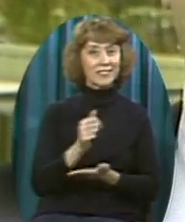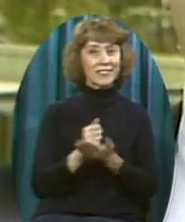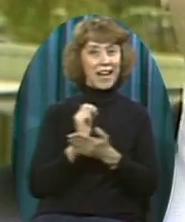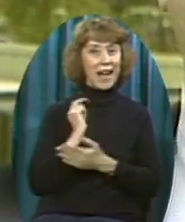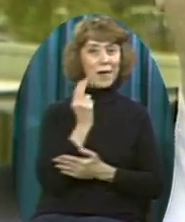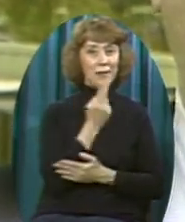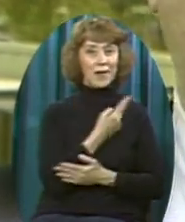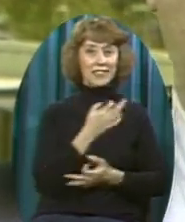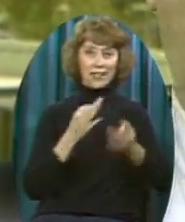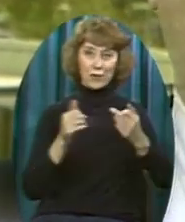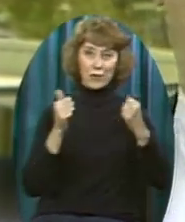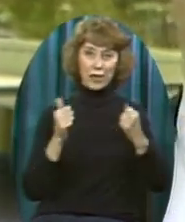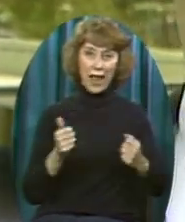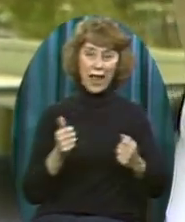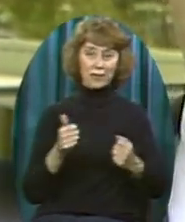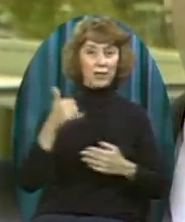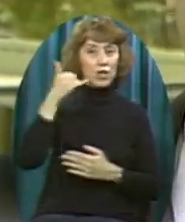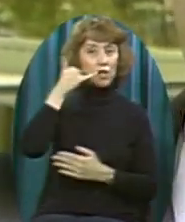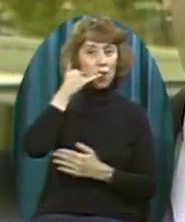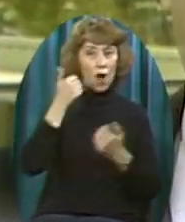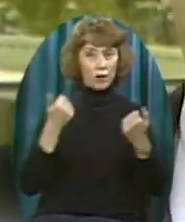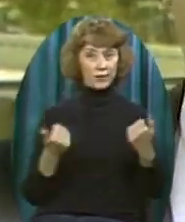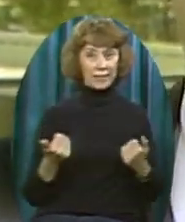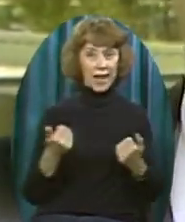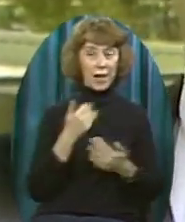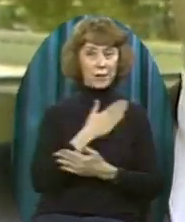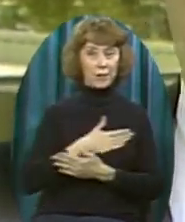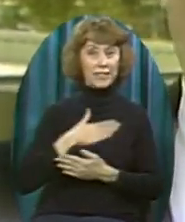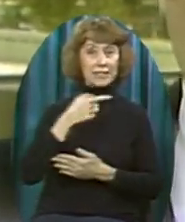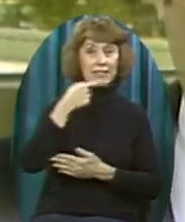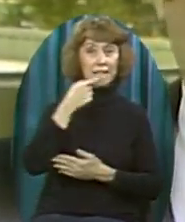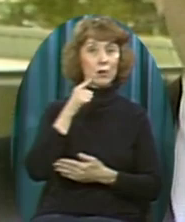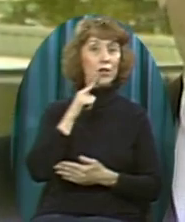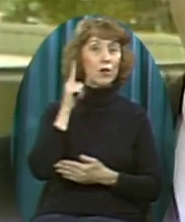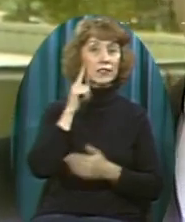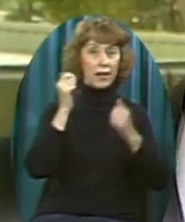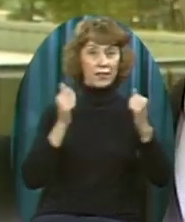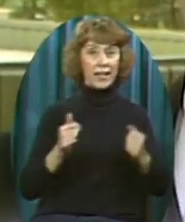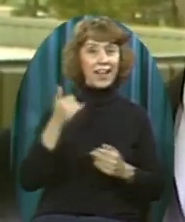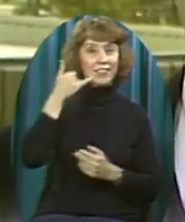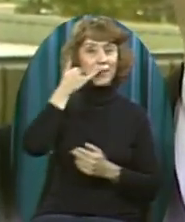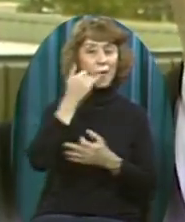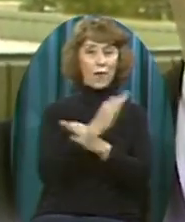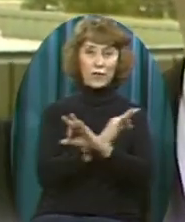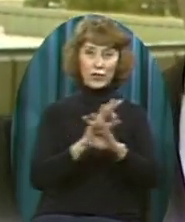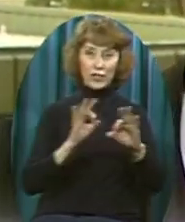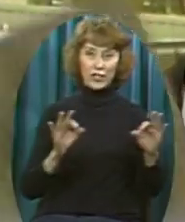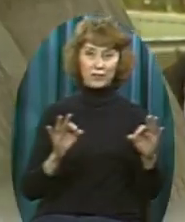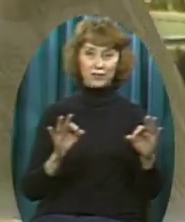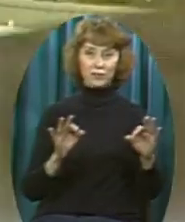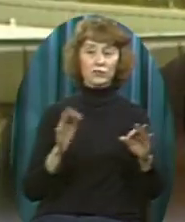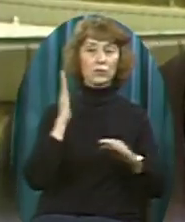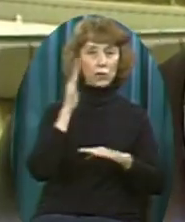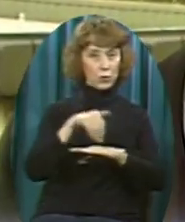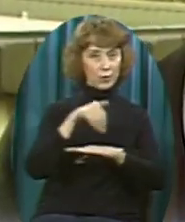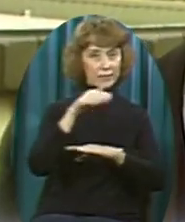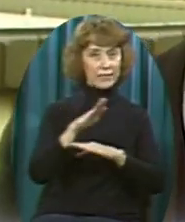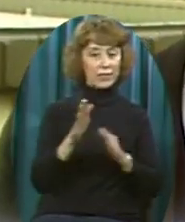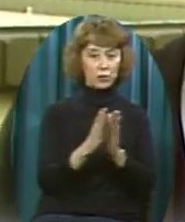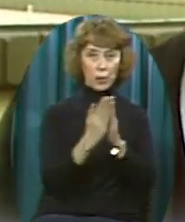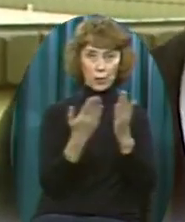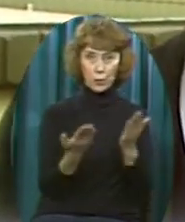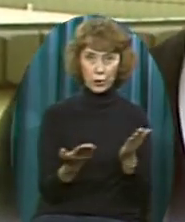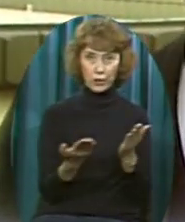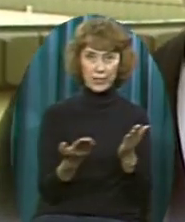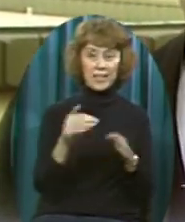now. And the Liberty Baptist student or staff member will take your name and address. We'll mail you the folder.